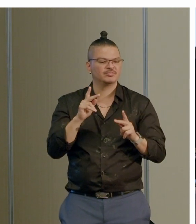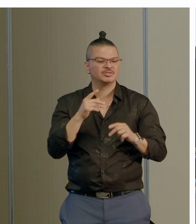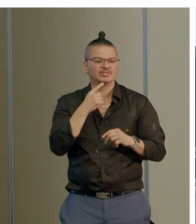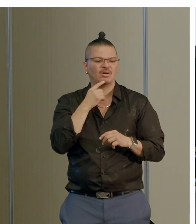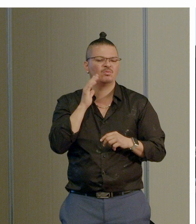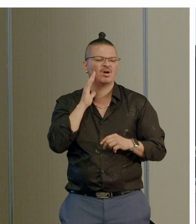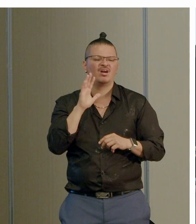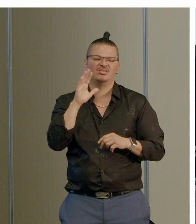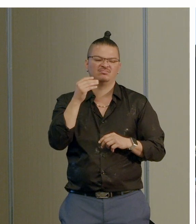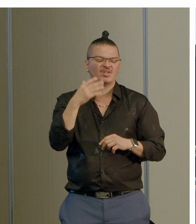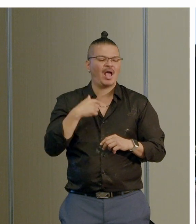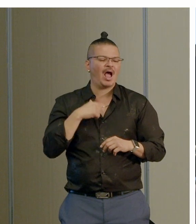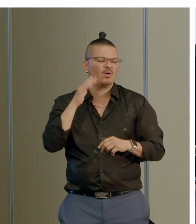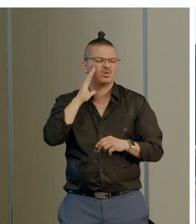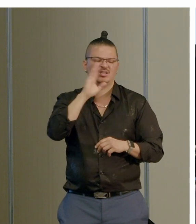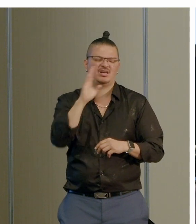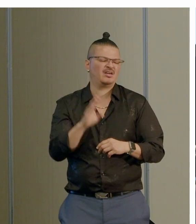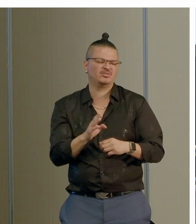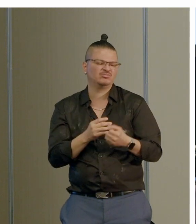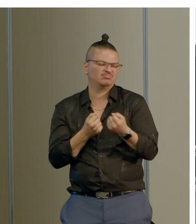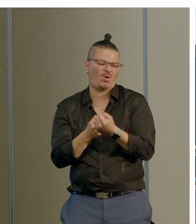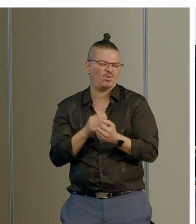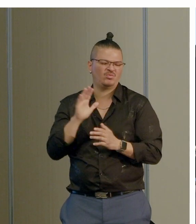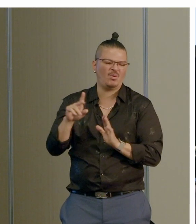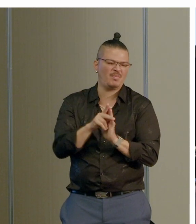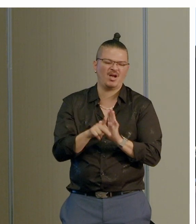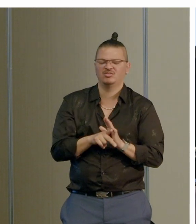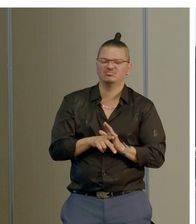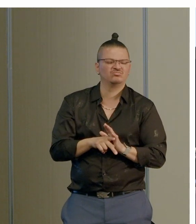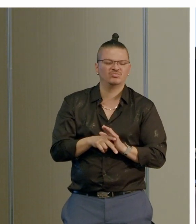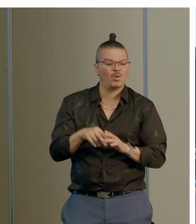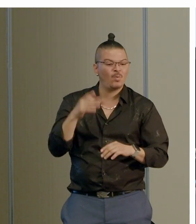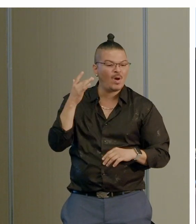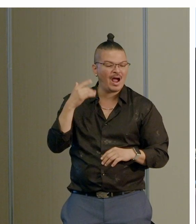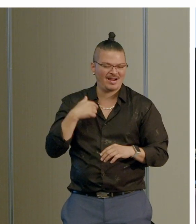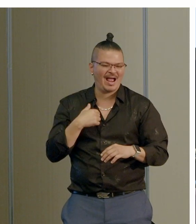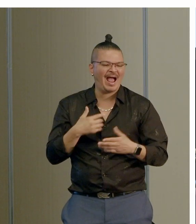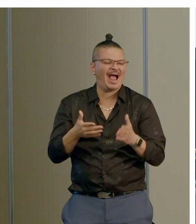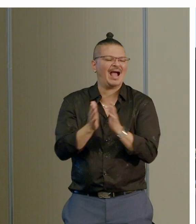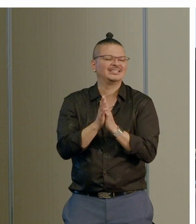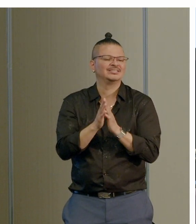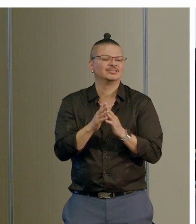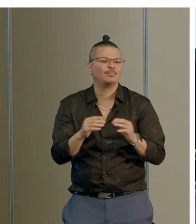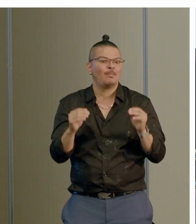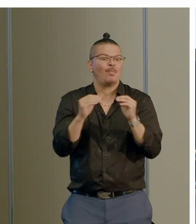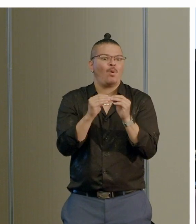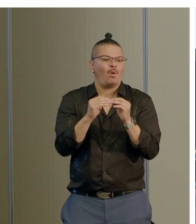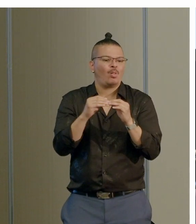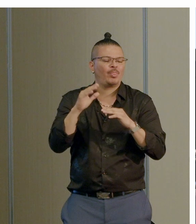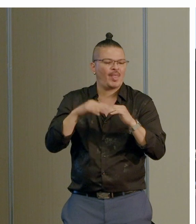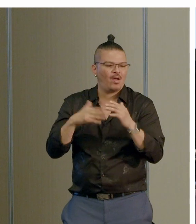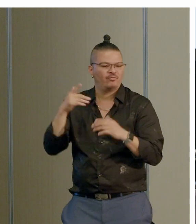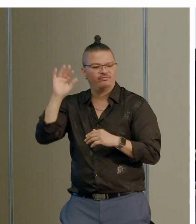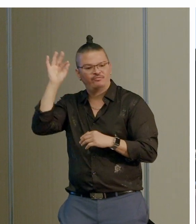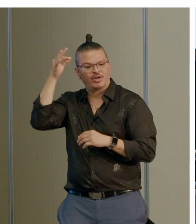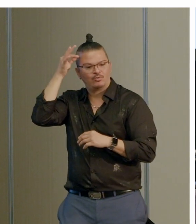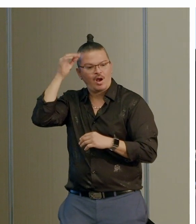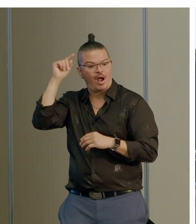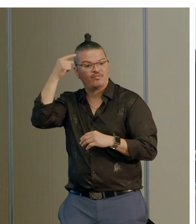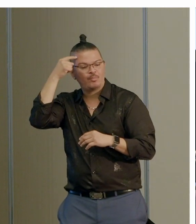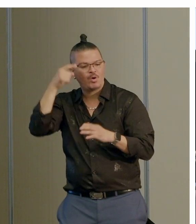policy because if we ask for more than what the federal government requires, it will open us up to